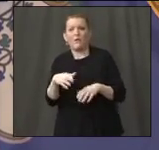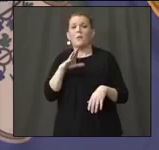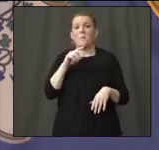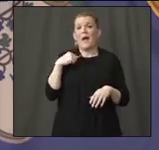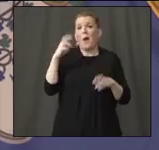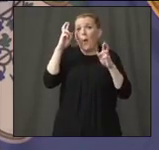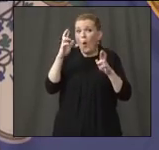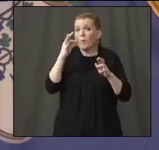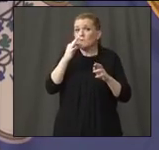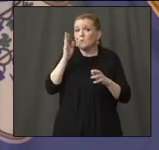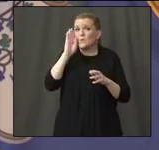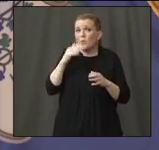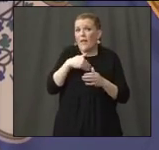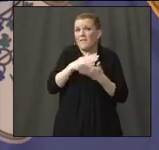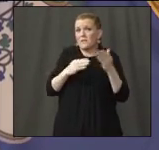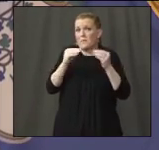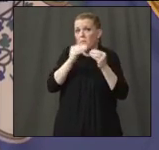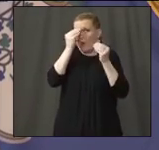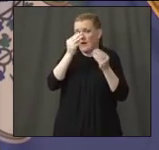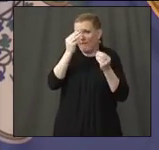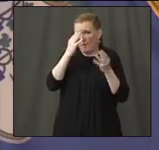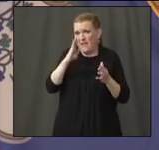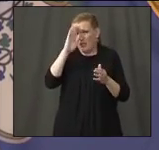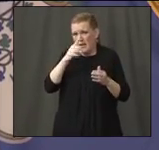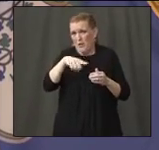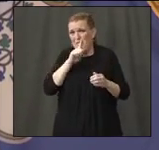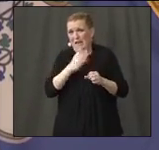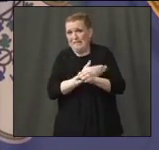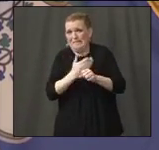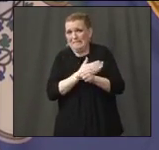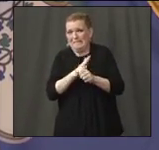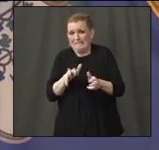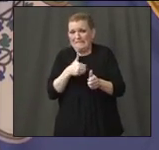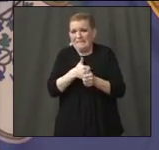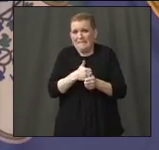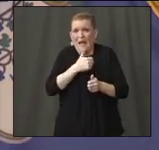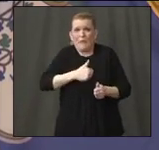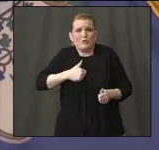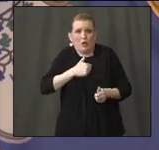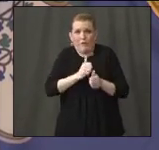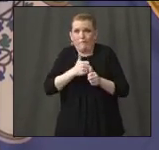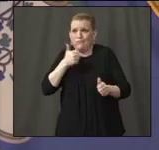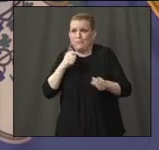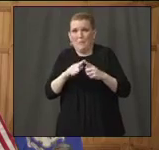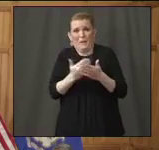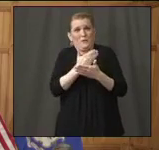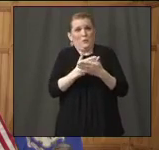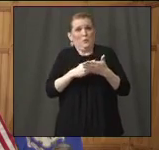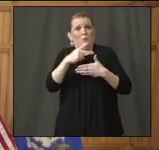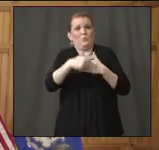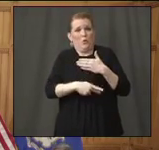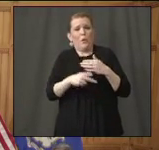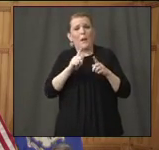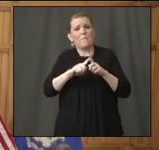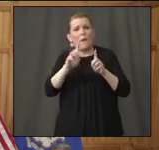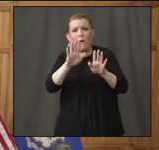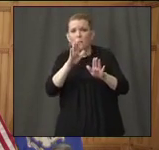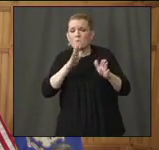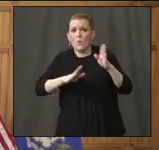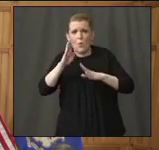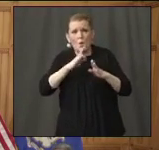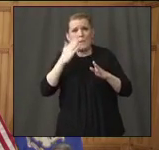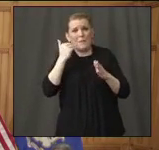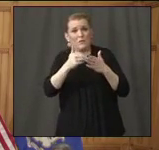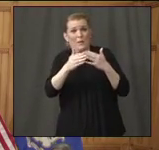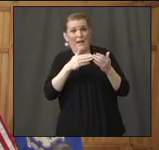applied. I apologize for the delay, but it is a brand new program. Thanks, Governor. Thanks, Ken. The Day of New